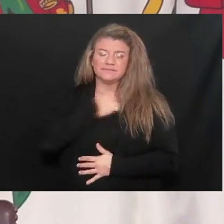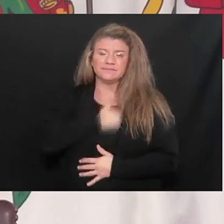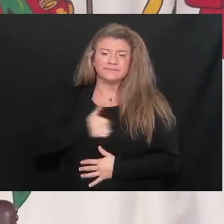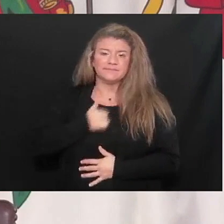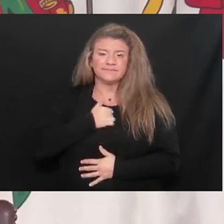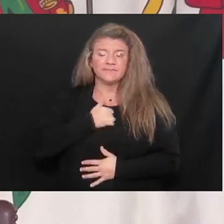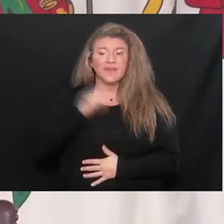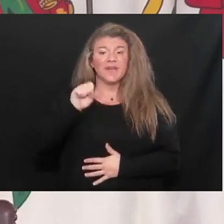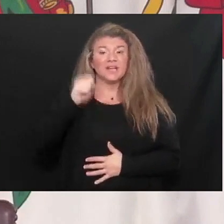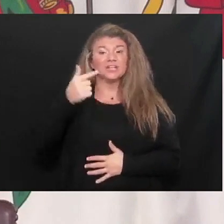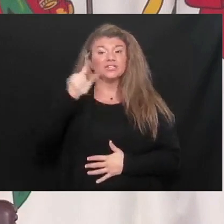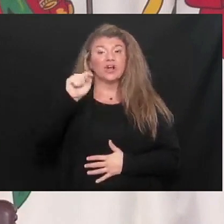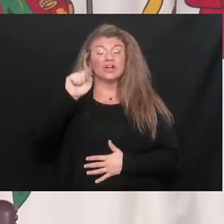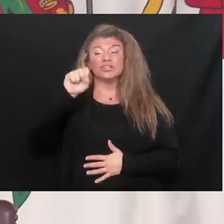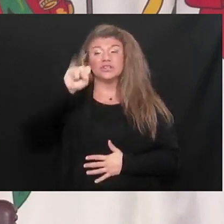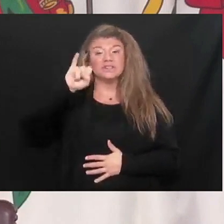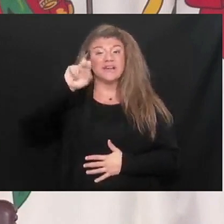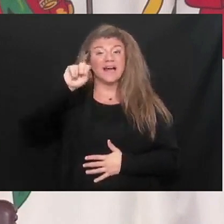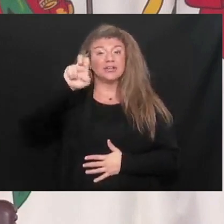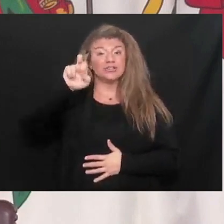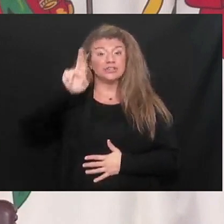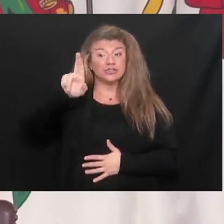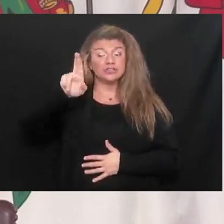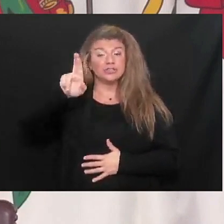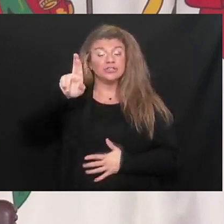You know, Sergeant Siner was